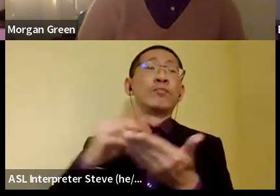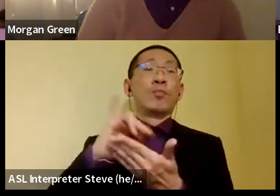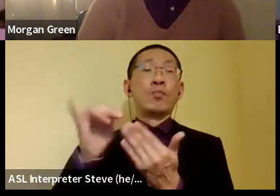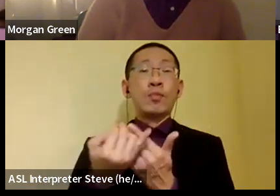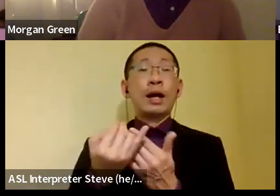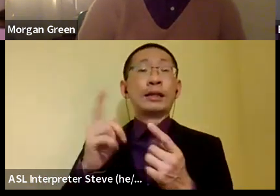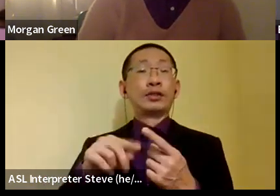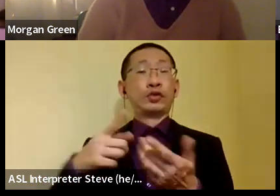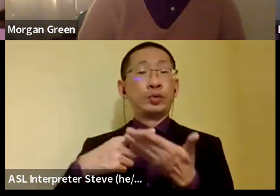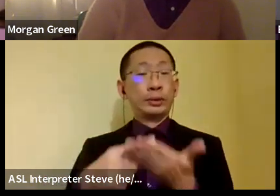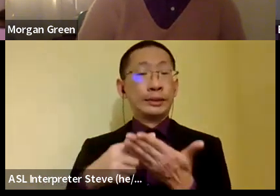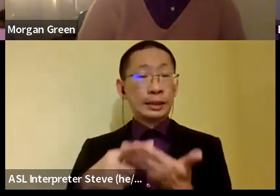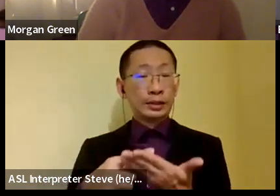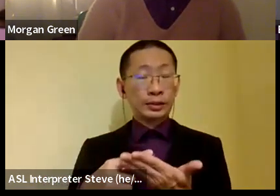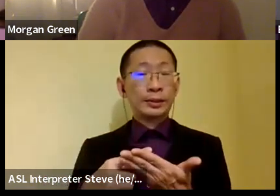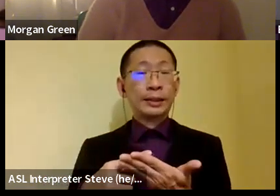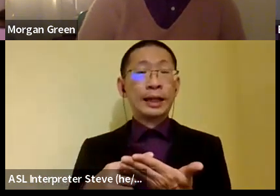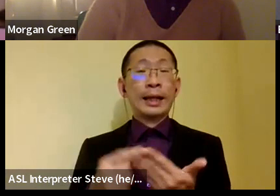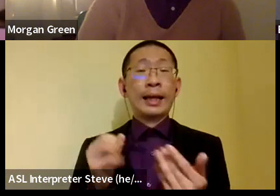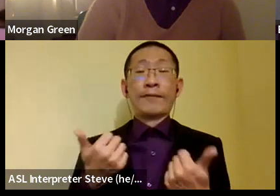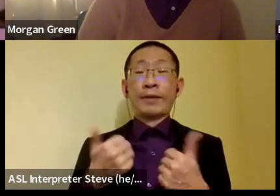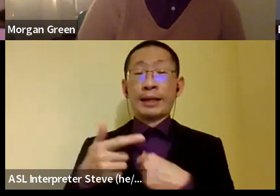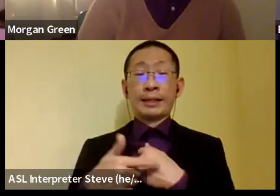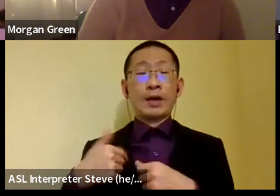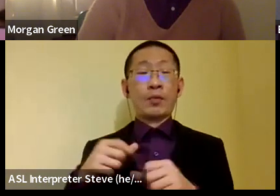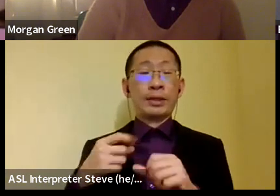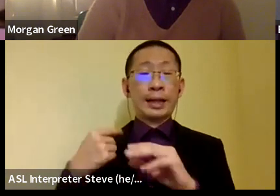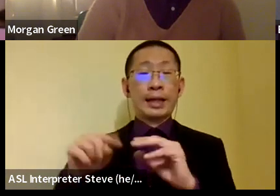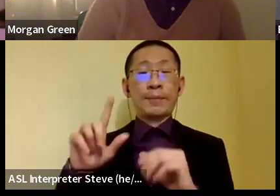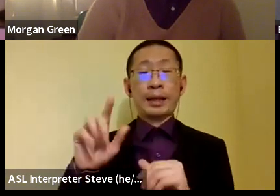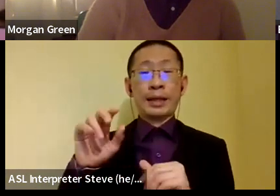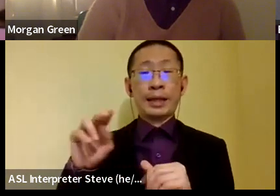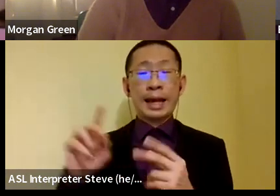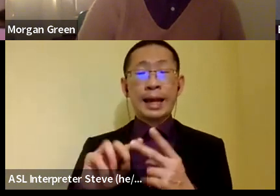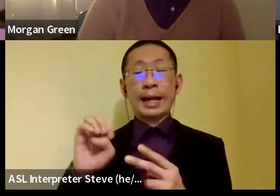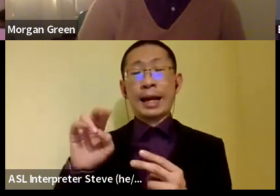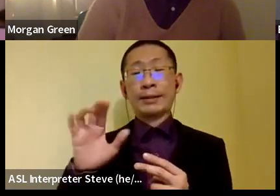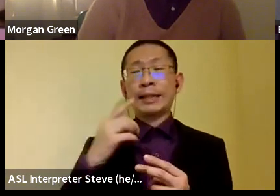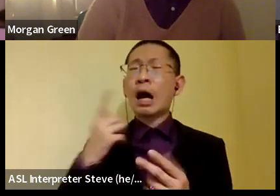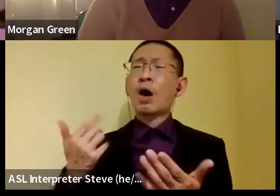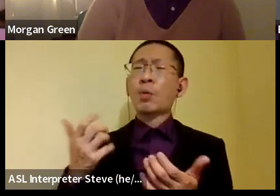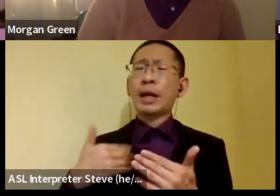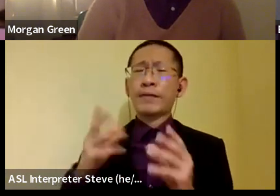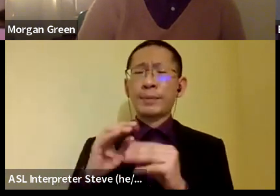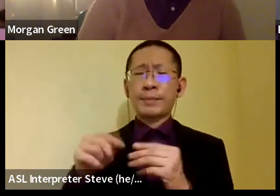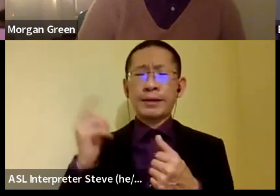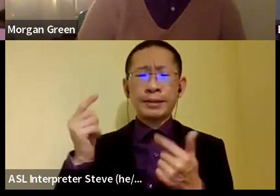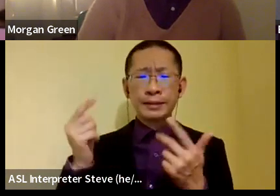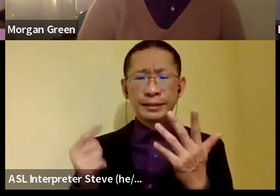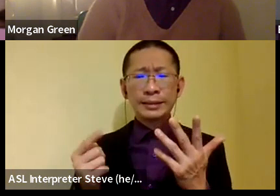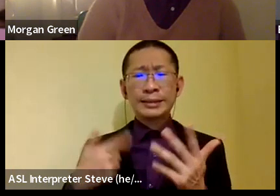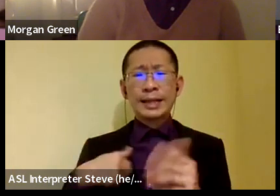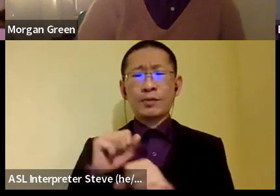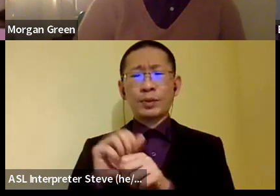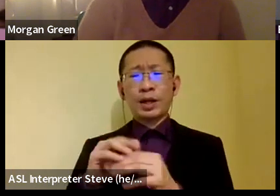the table. So there's, at any point, we can email Leanne or Eric and say, hey, I'd like to have a meeting about X, Y, and Z. I was working